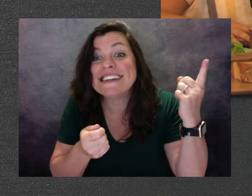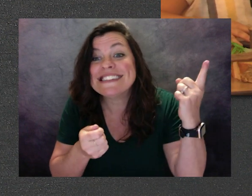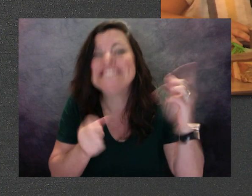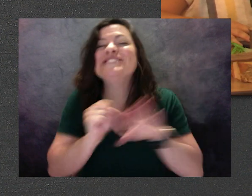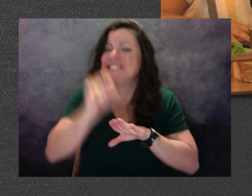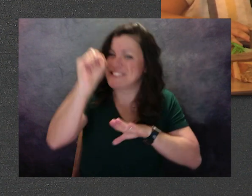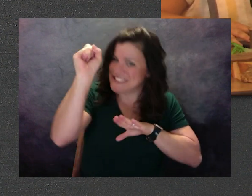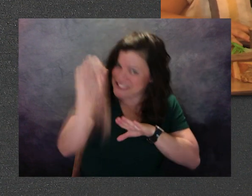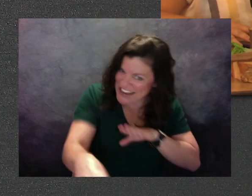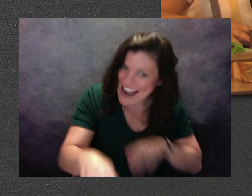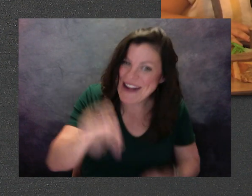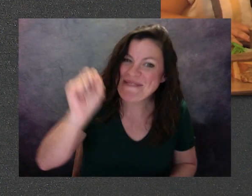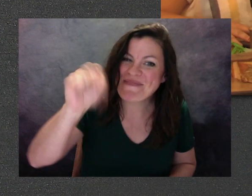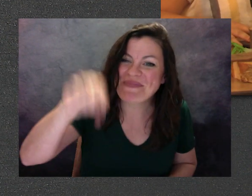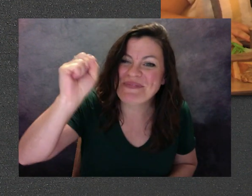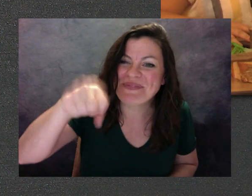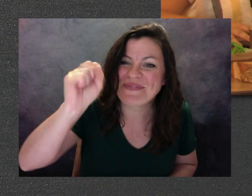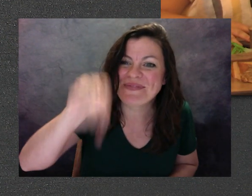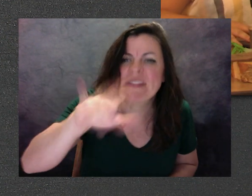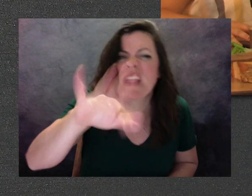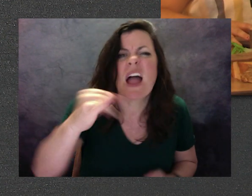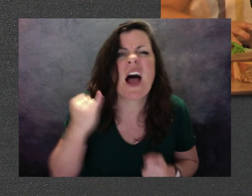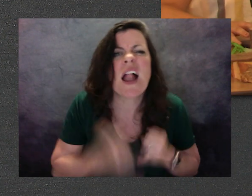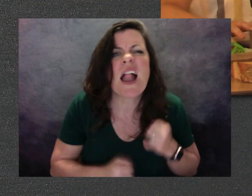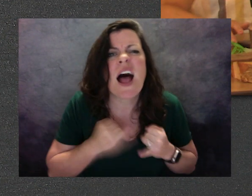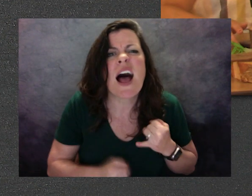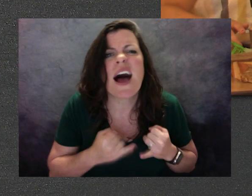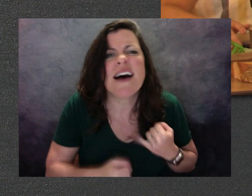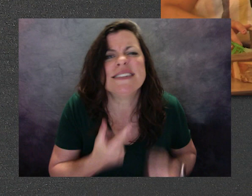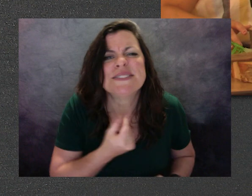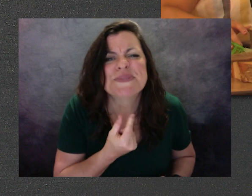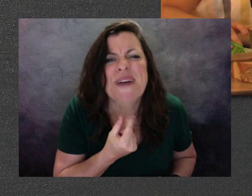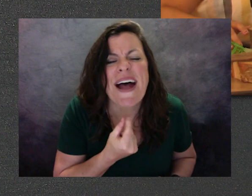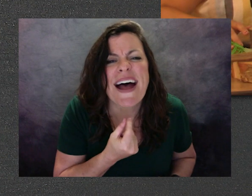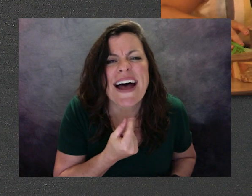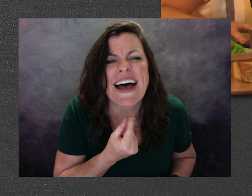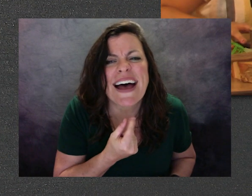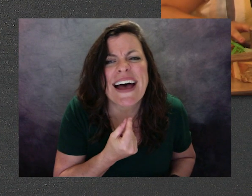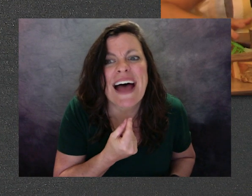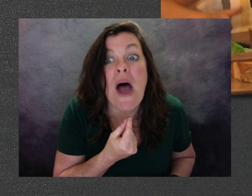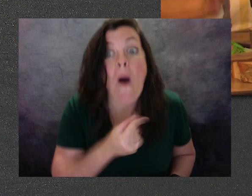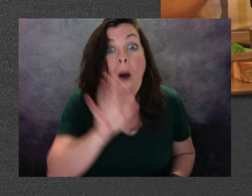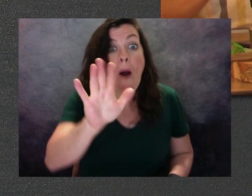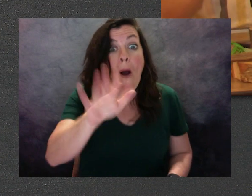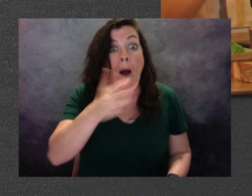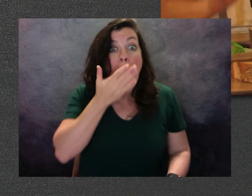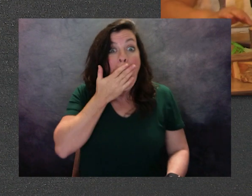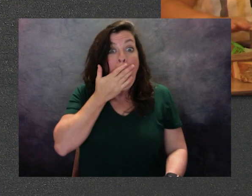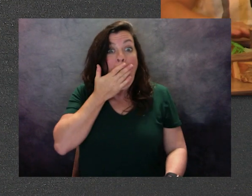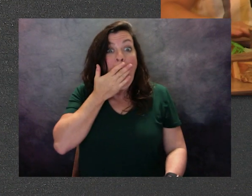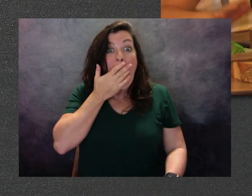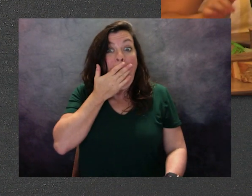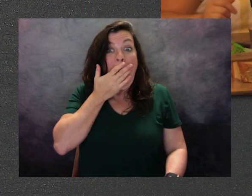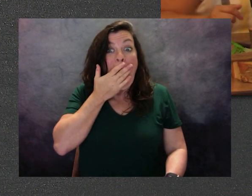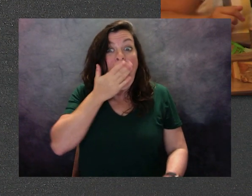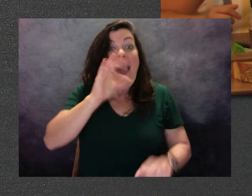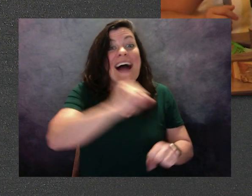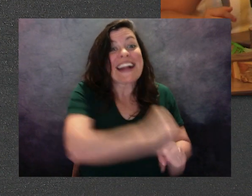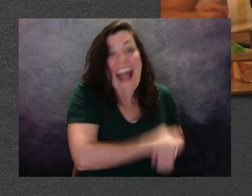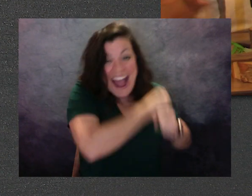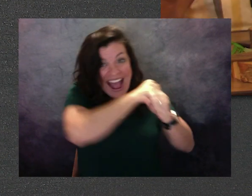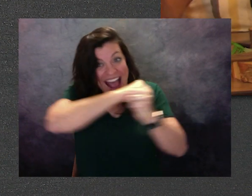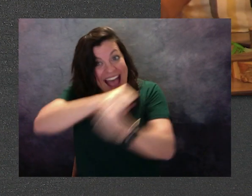our last one on here? What would come after jumping? It would be kayaking. Oh my